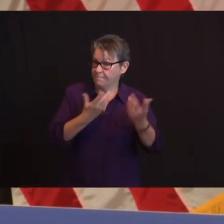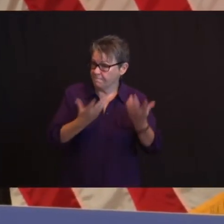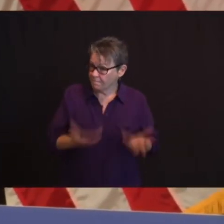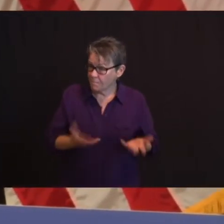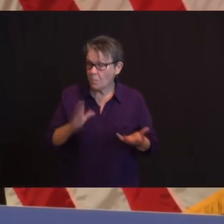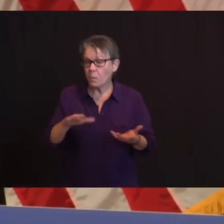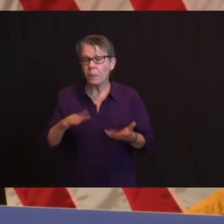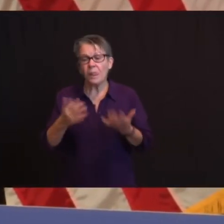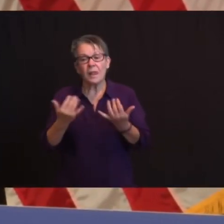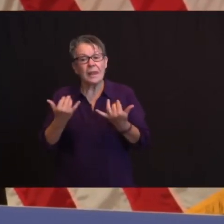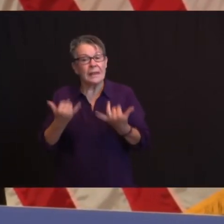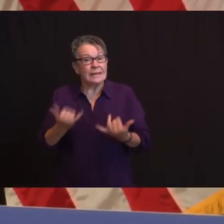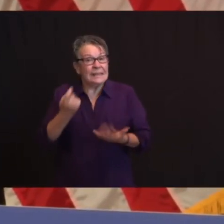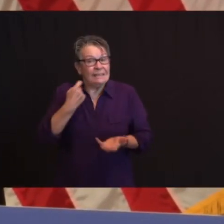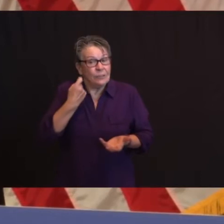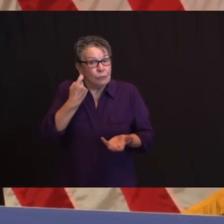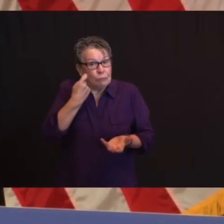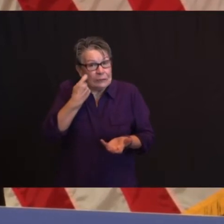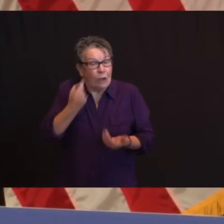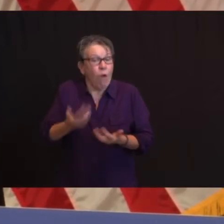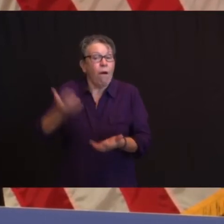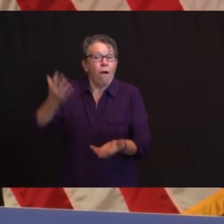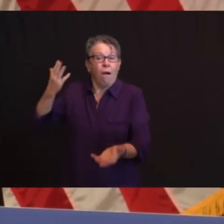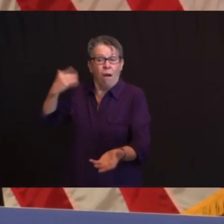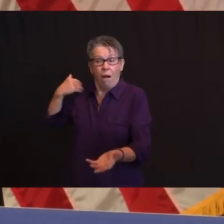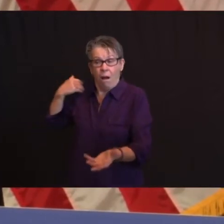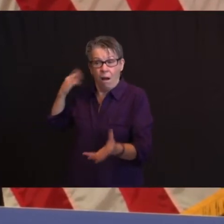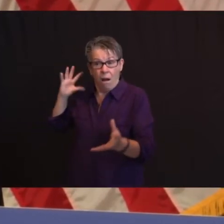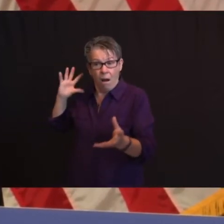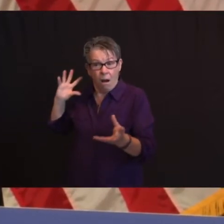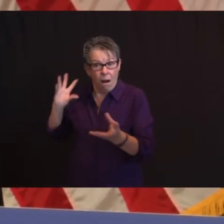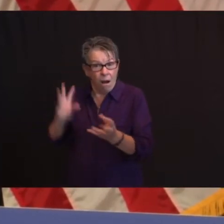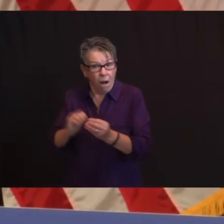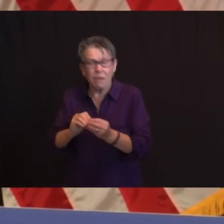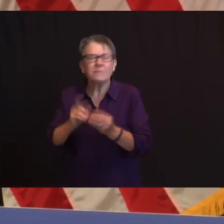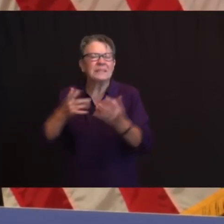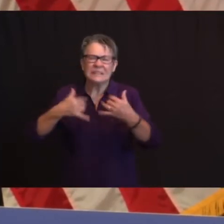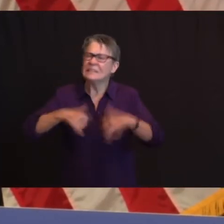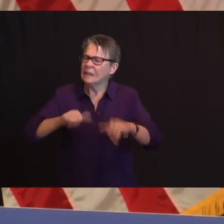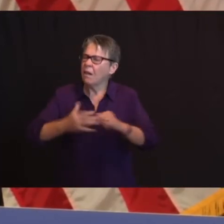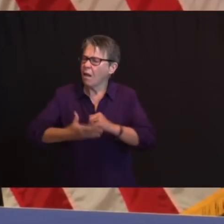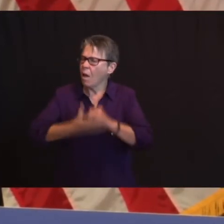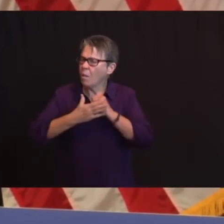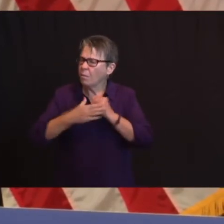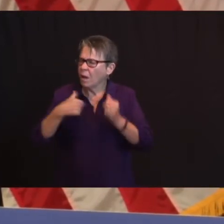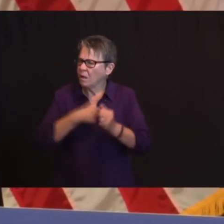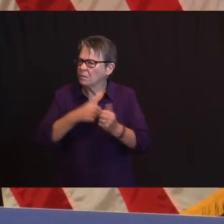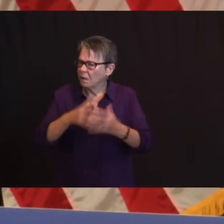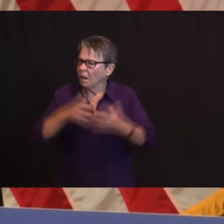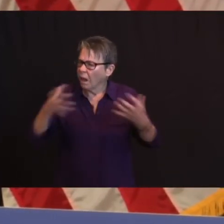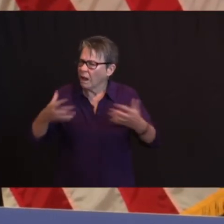characterize the scope of illness in New Jersey. And while, as you had